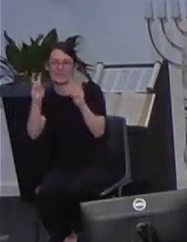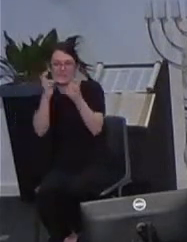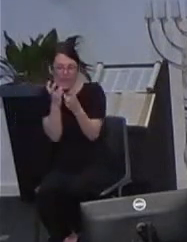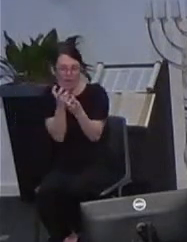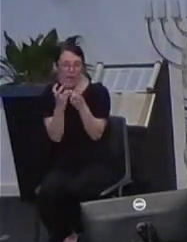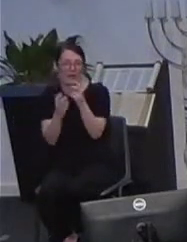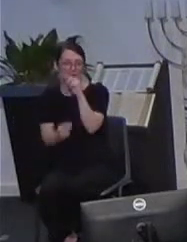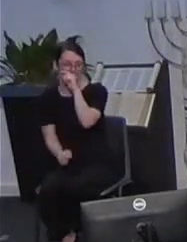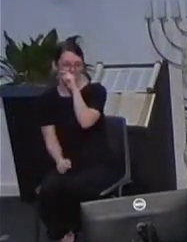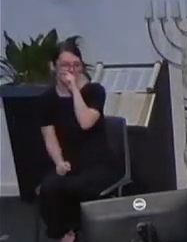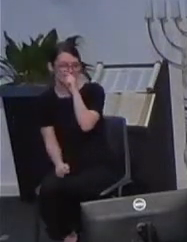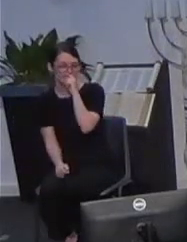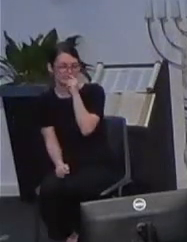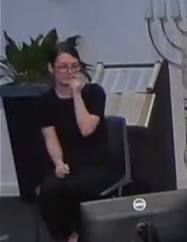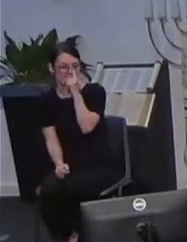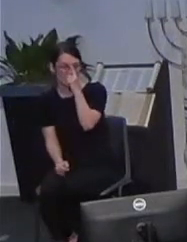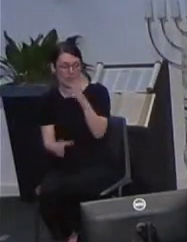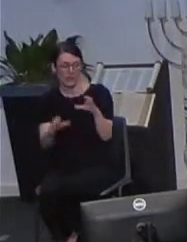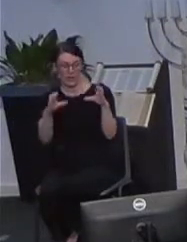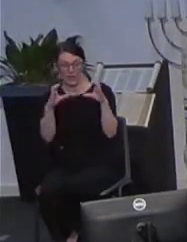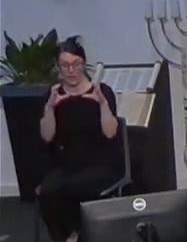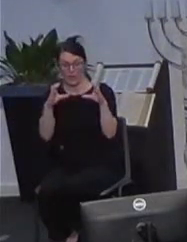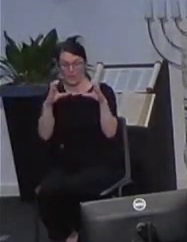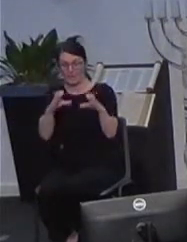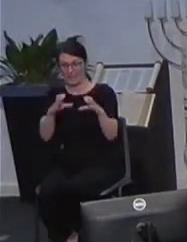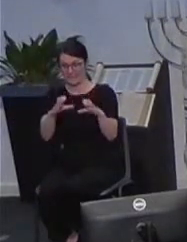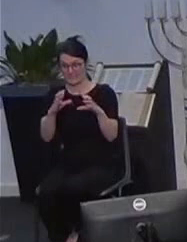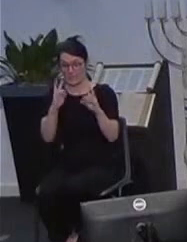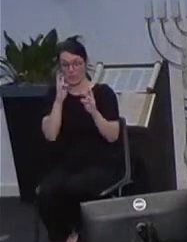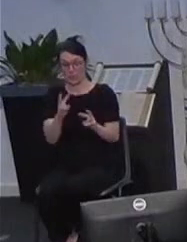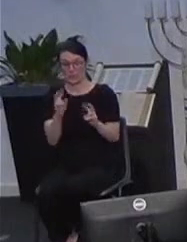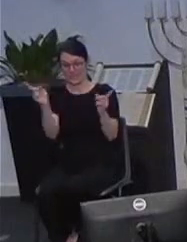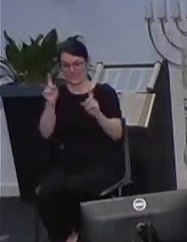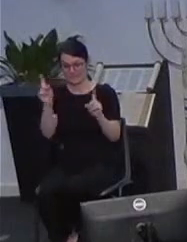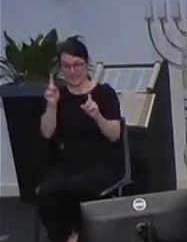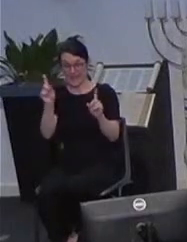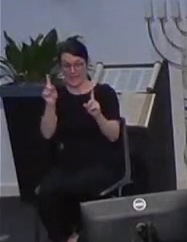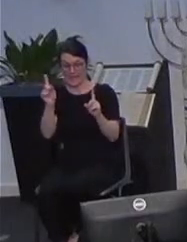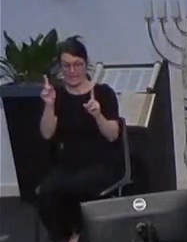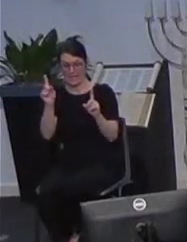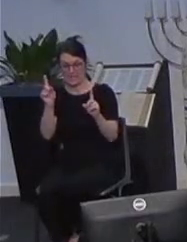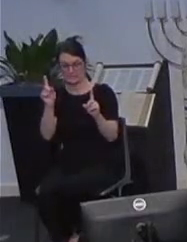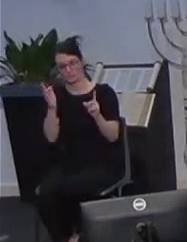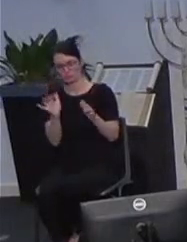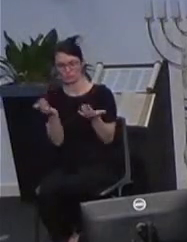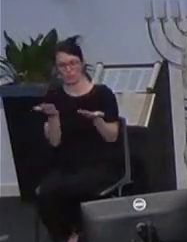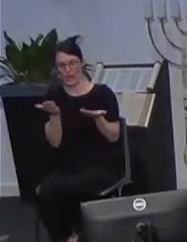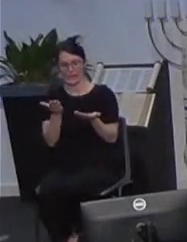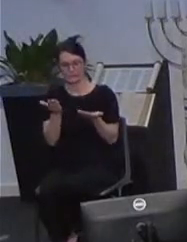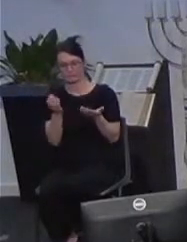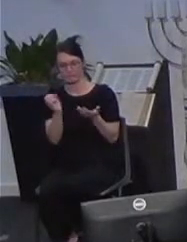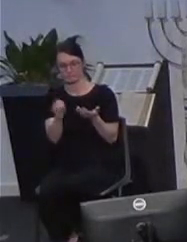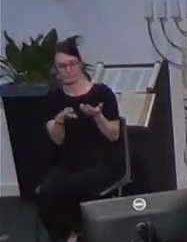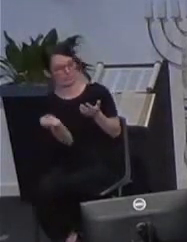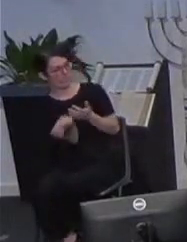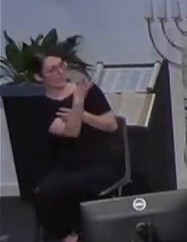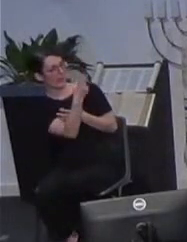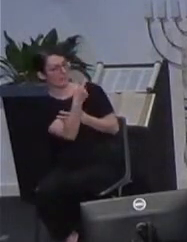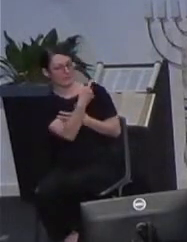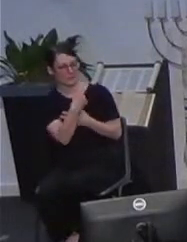And I think this, the passage that we're going to look at this morning, I'm going to have to find where it is now. This is all out of